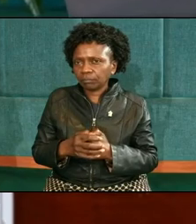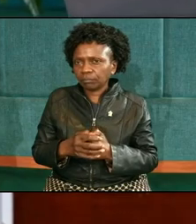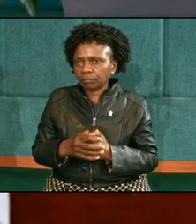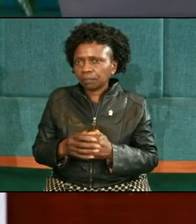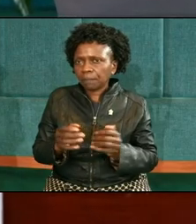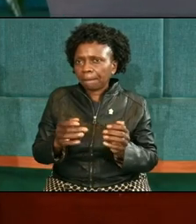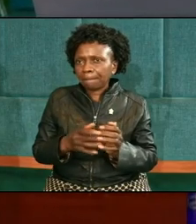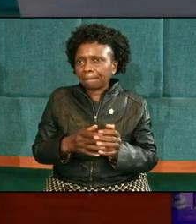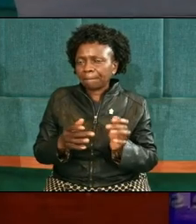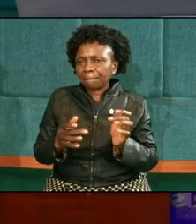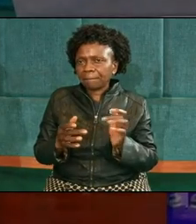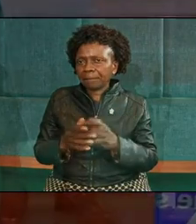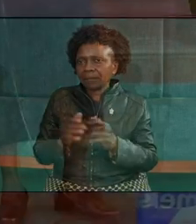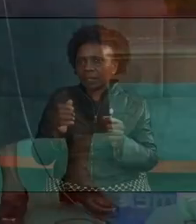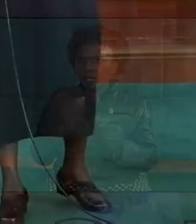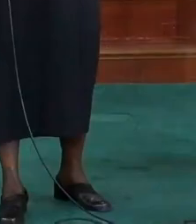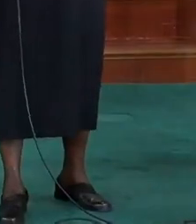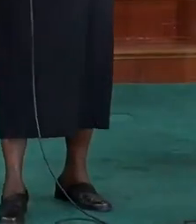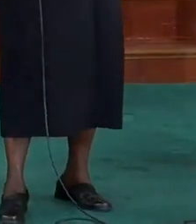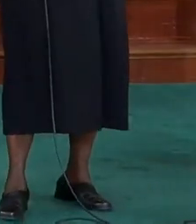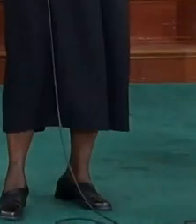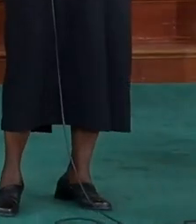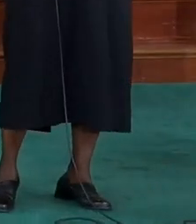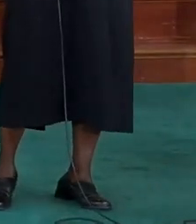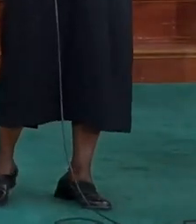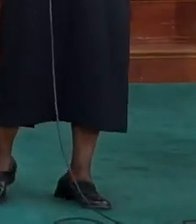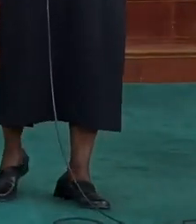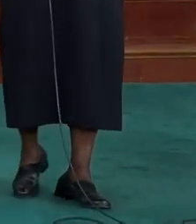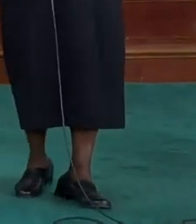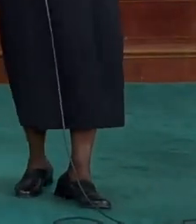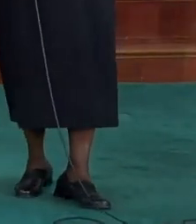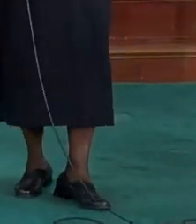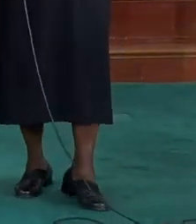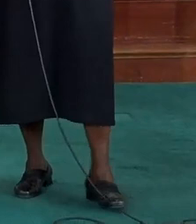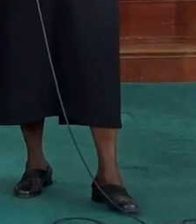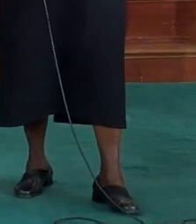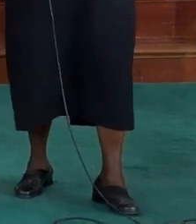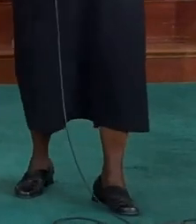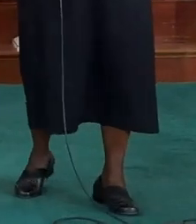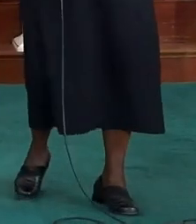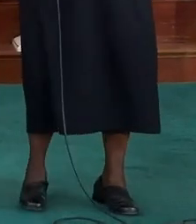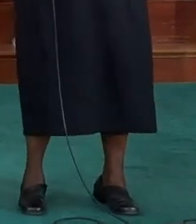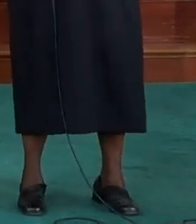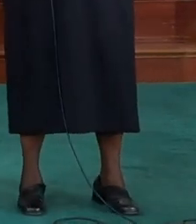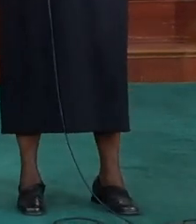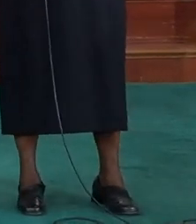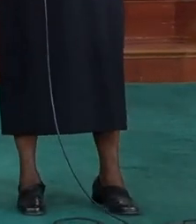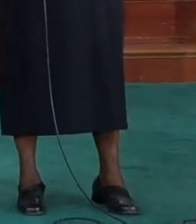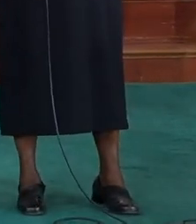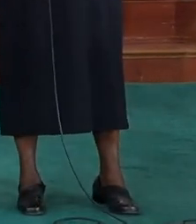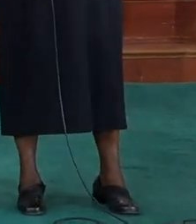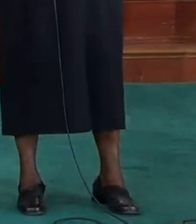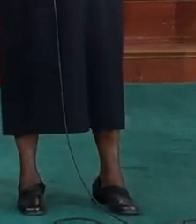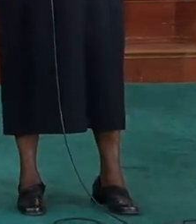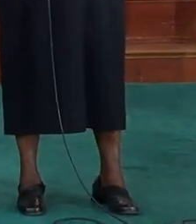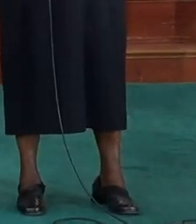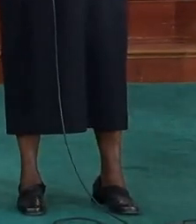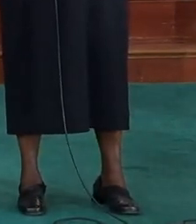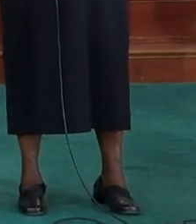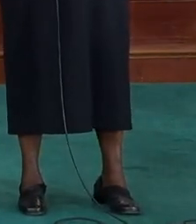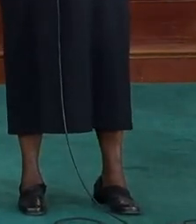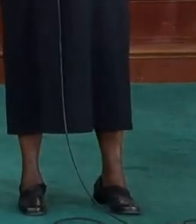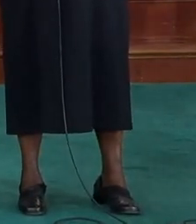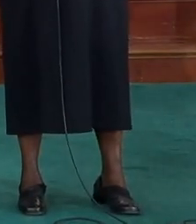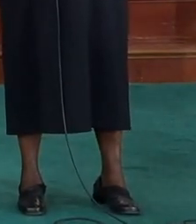loves me, this I know. God bless you. Come. Come, come, come, come,